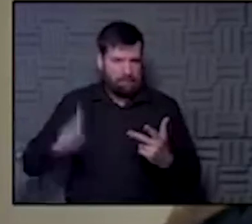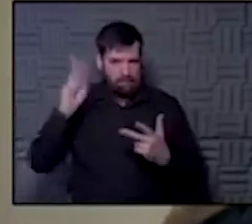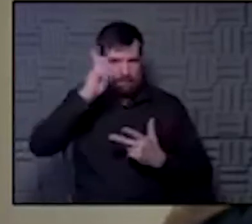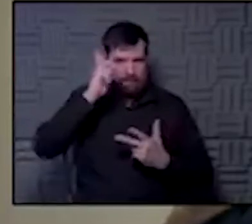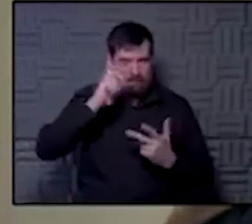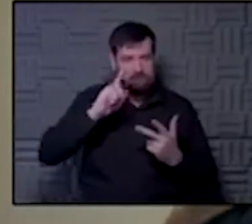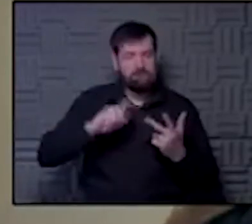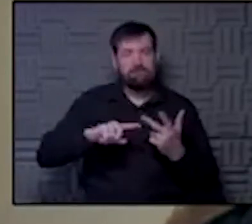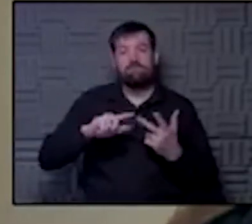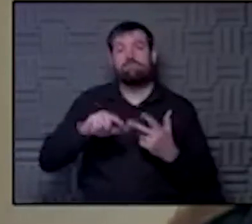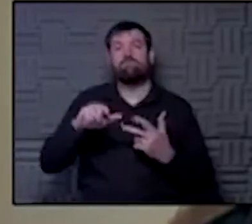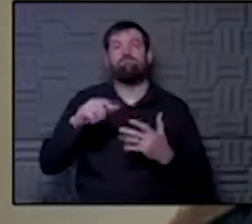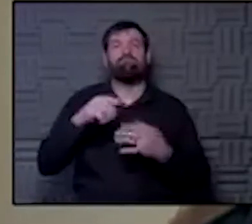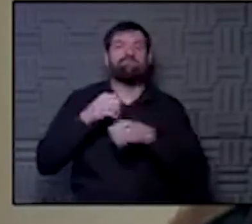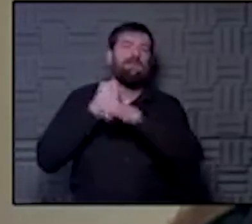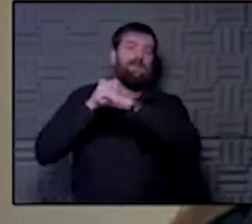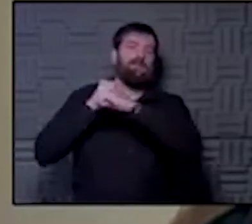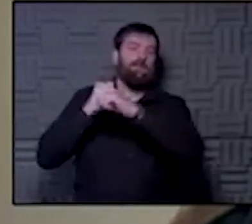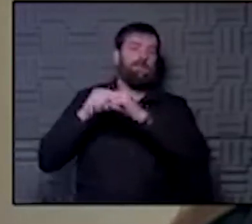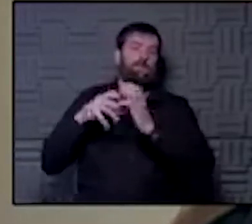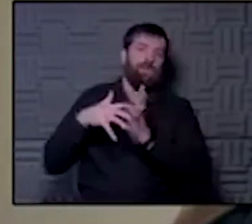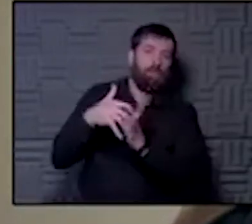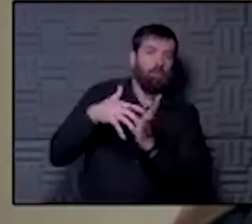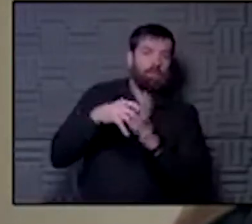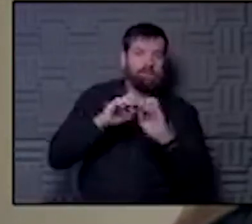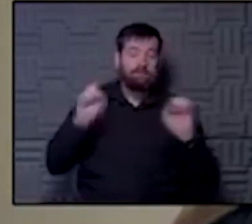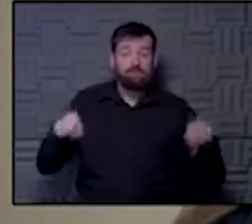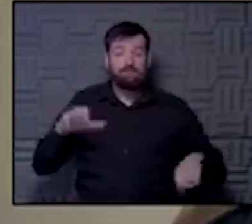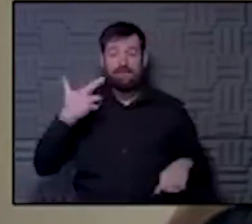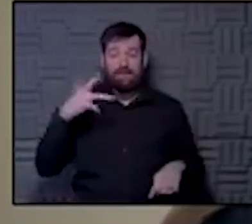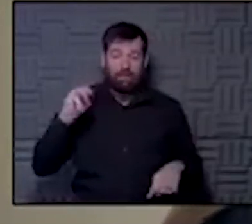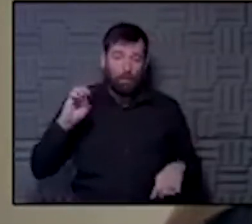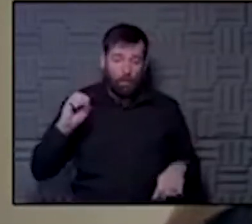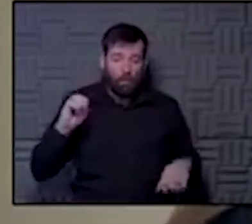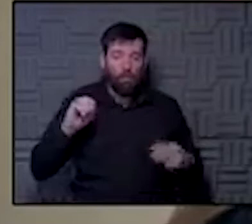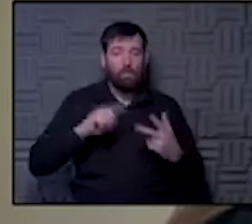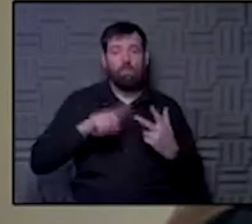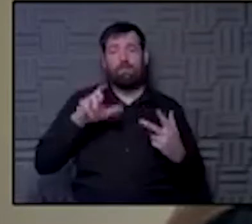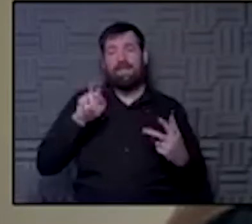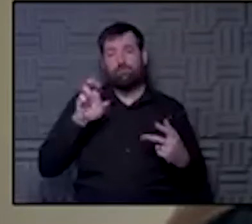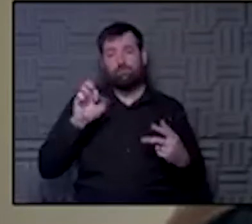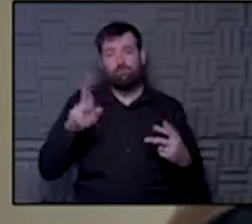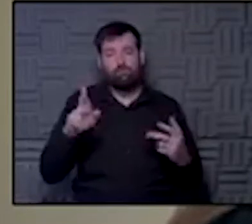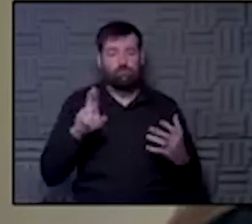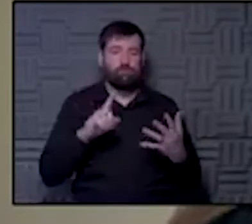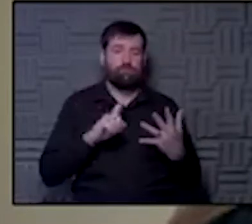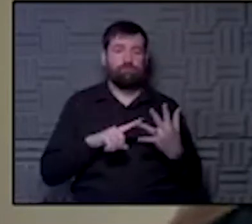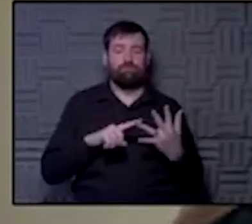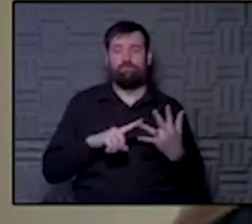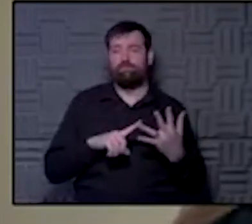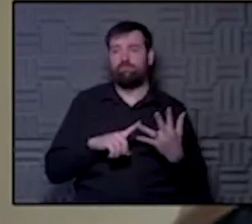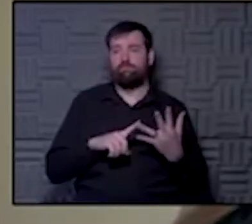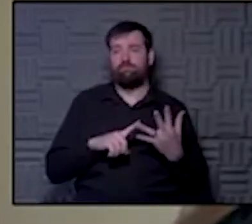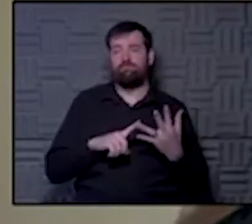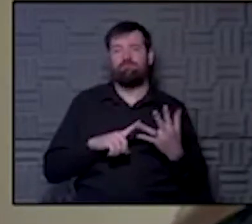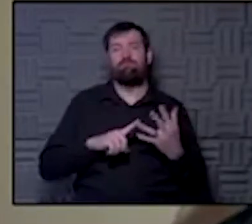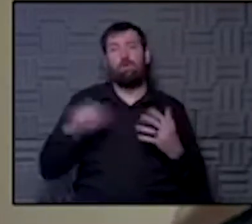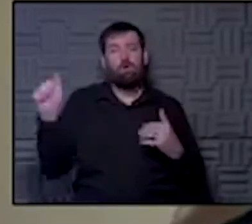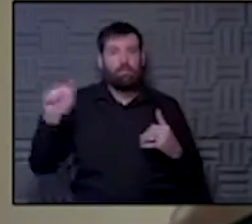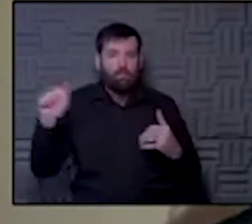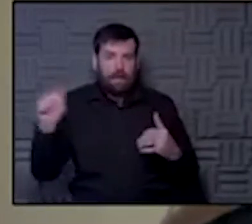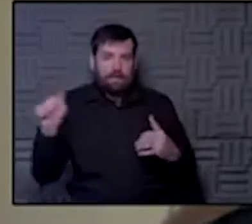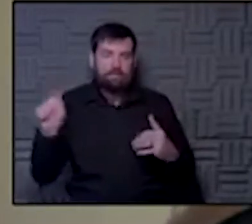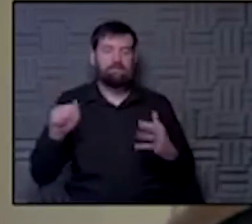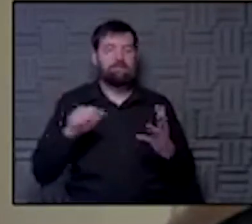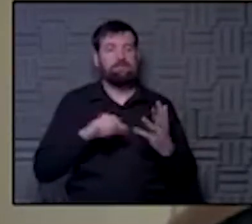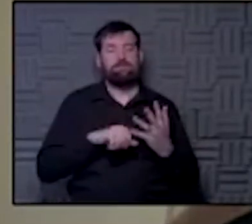sort of immunocompromised patient, whether that be from chemo, cancer, rheumatoid arthritis, all sorts of different